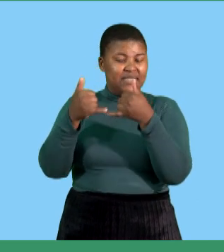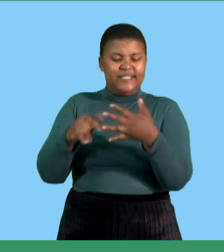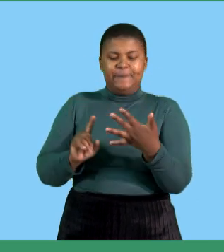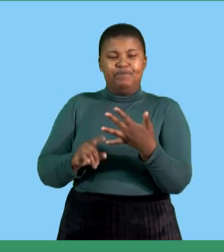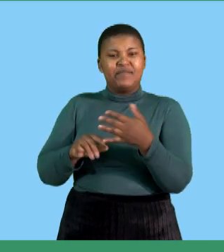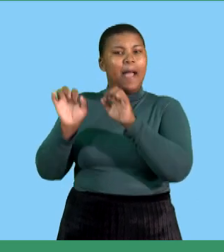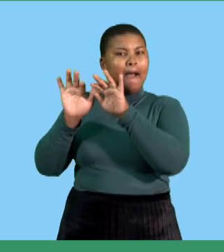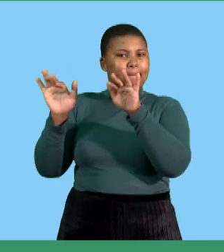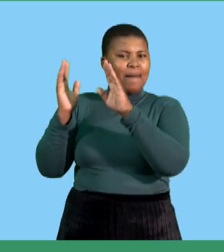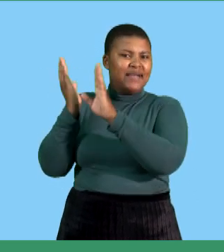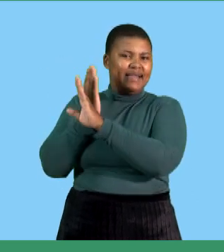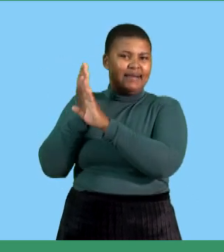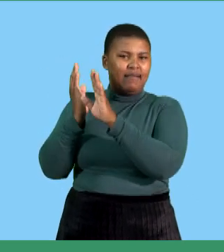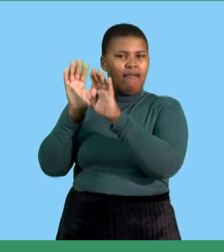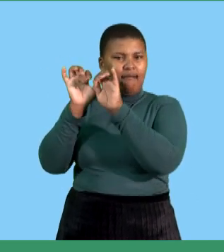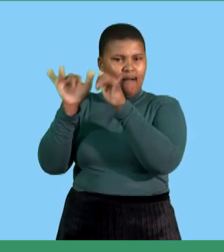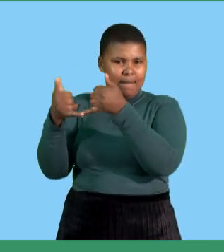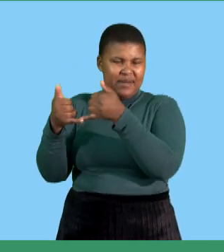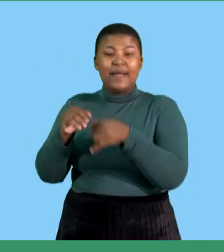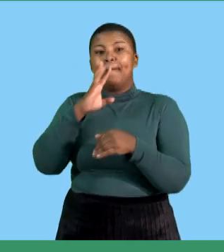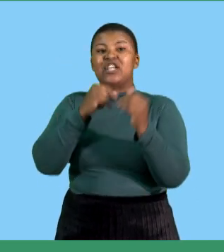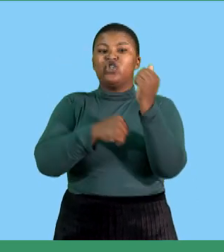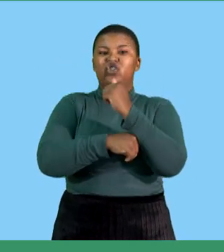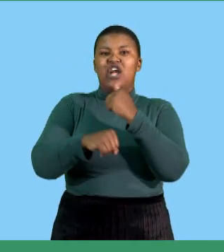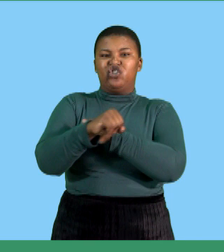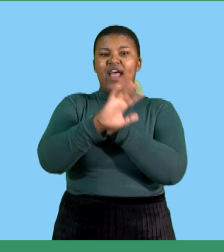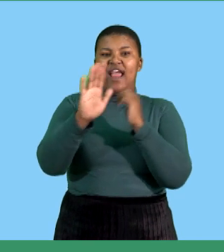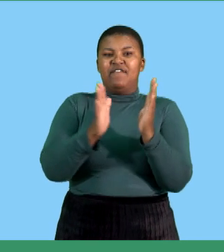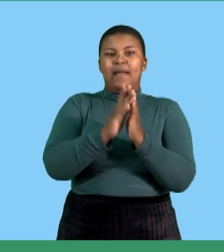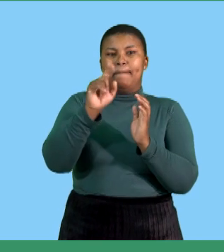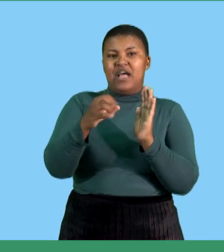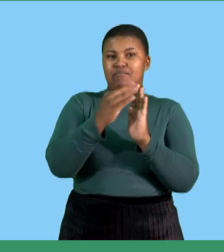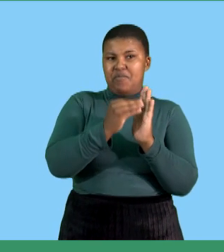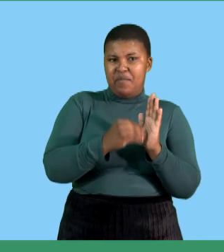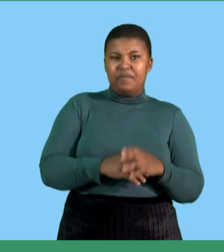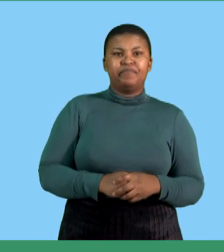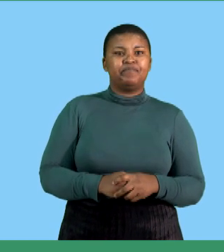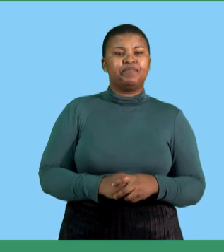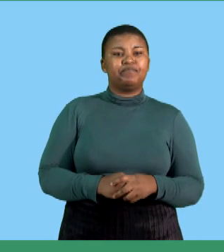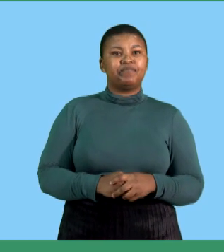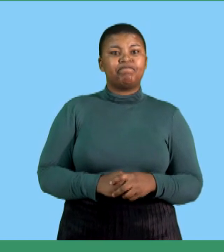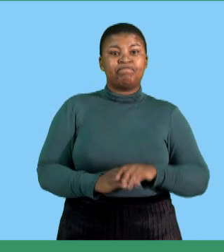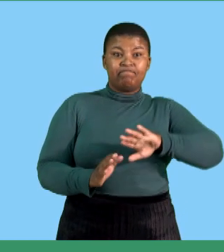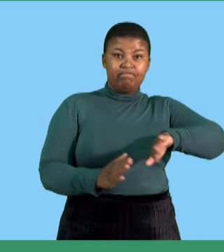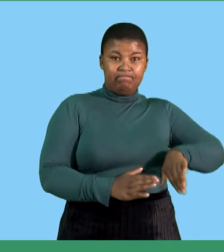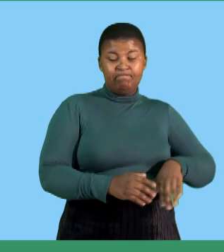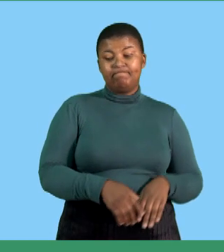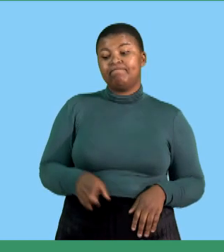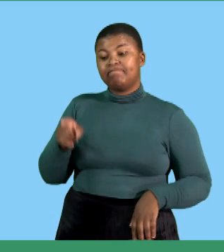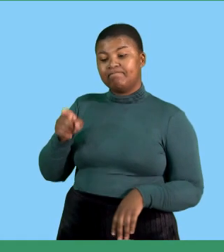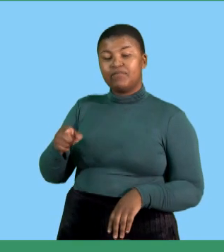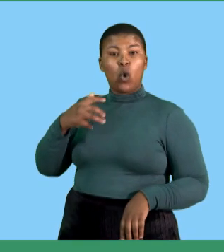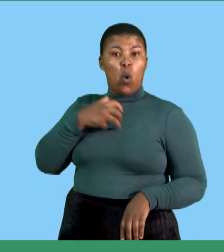So there should be the relationship between the structure of the business and the forms of ownership. Right, the form of ownership